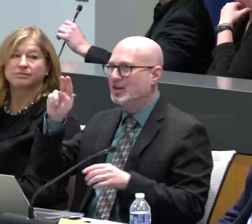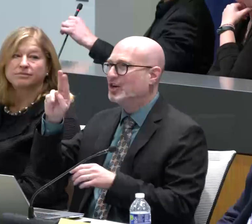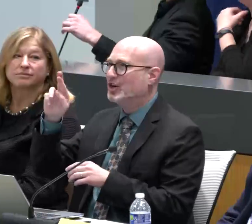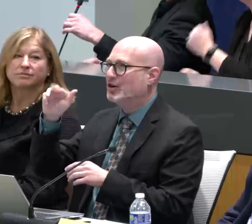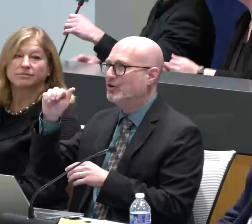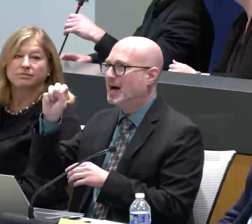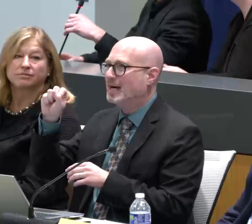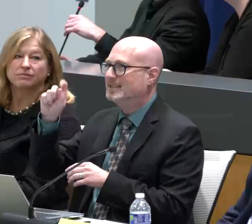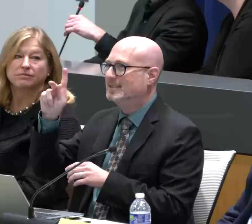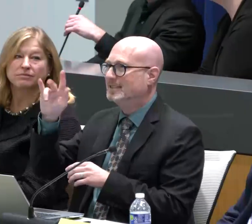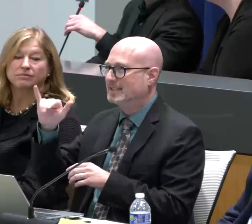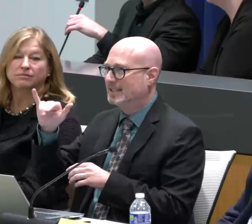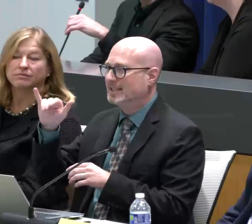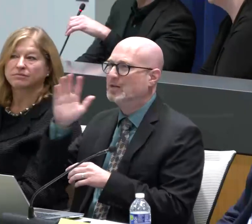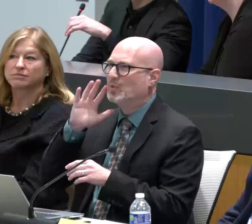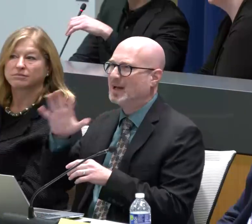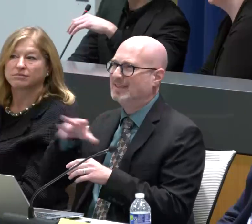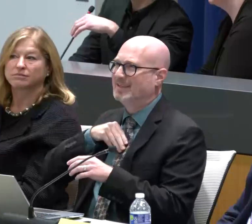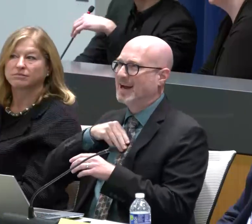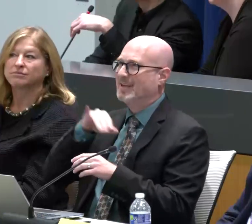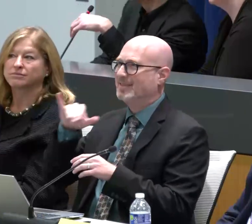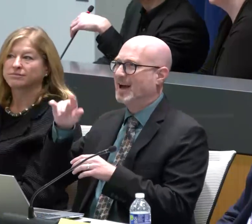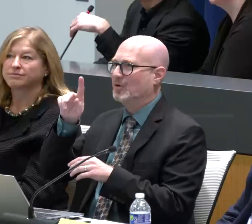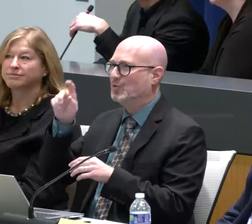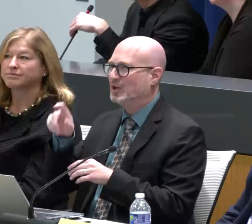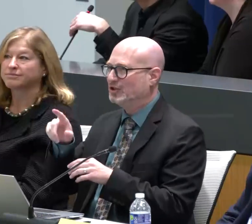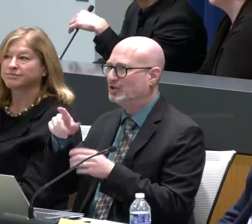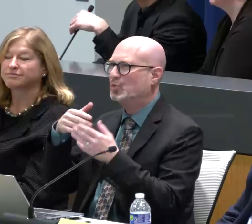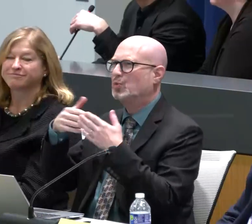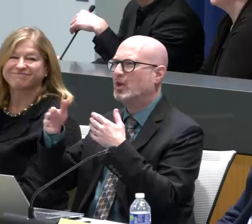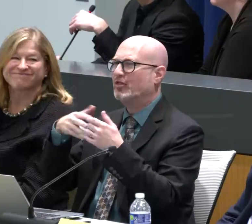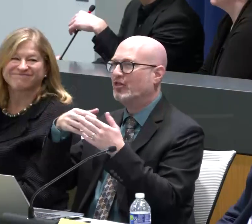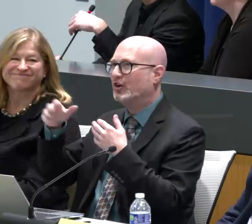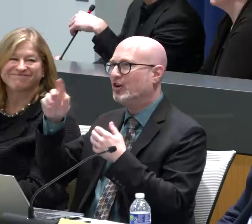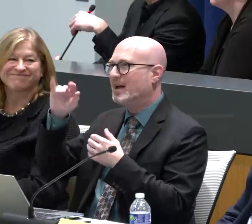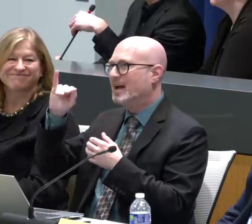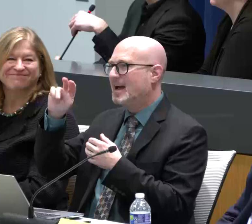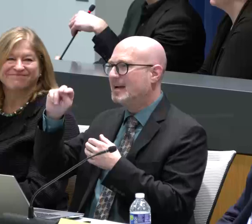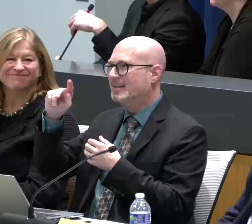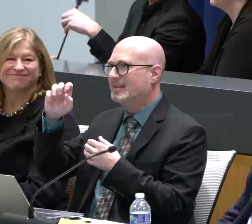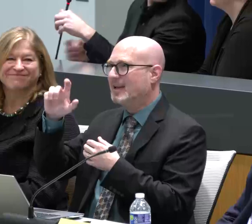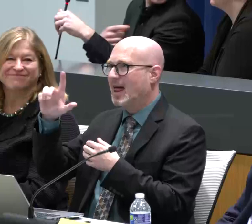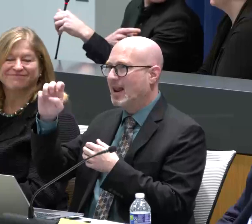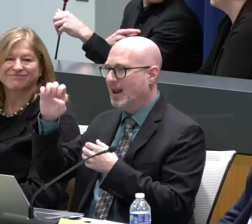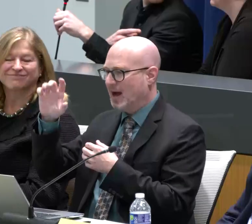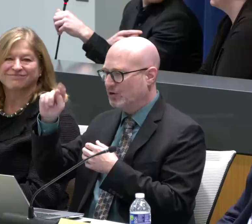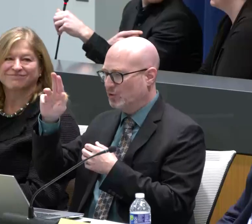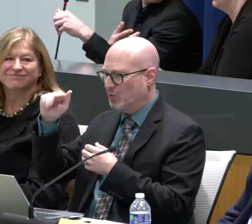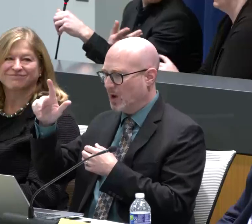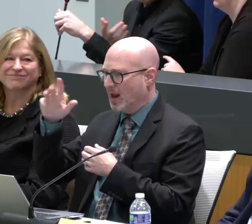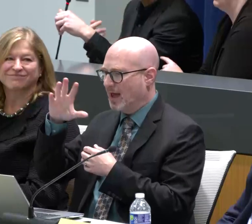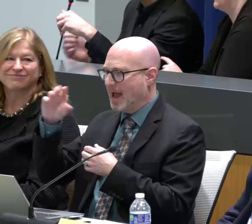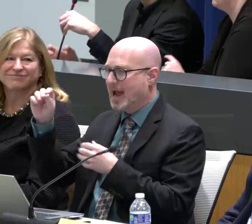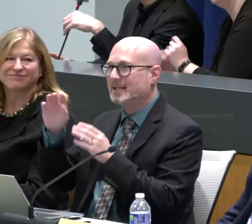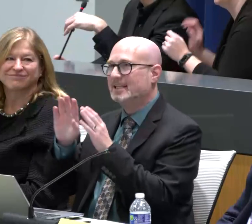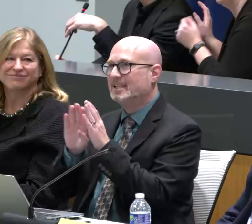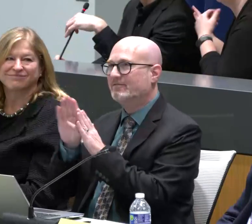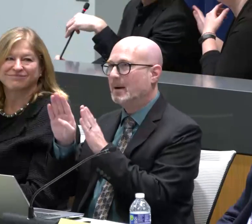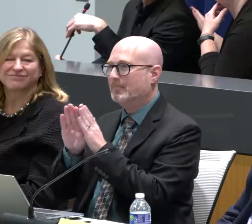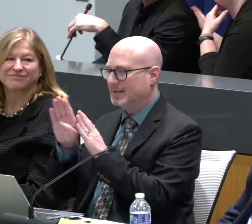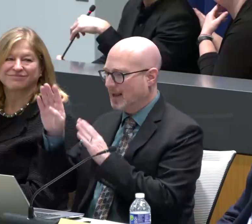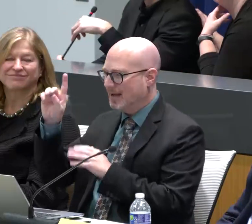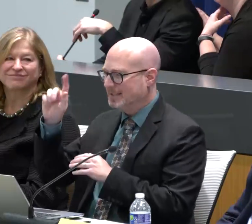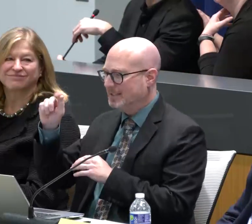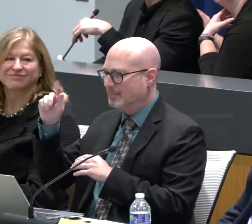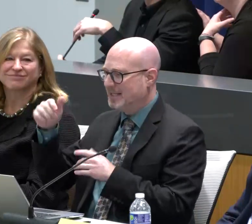I'd like to go ahead and recognize Annie Uraski. She'll go ahead and take that question, whether intellectual